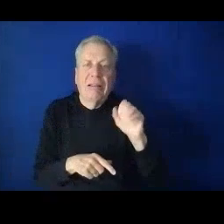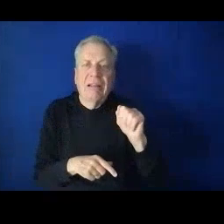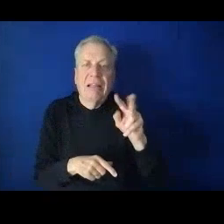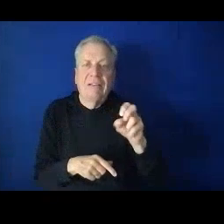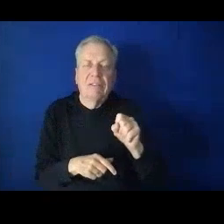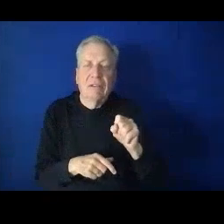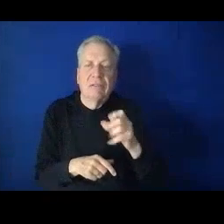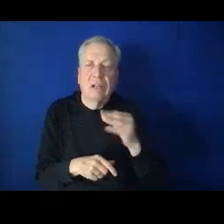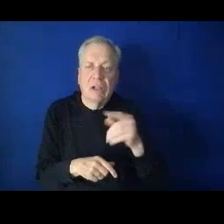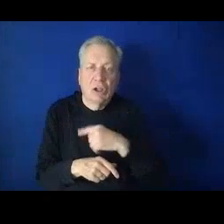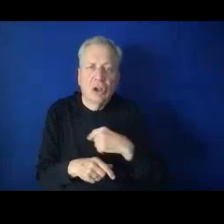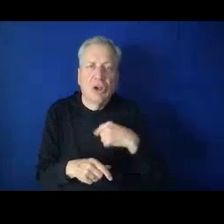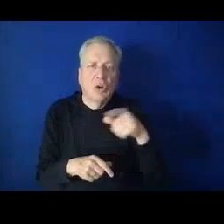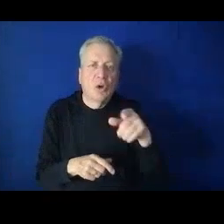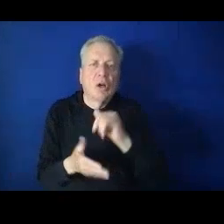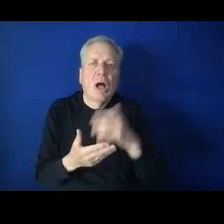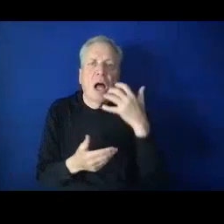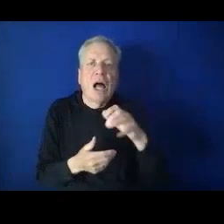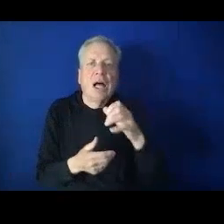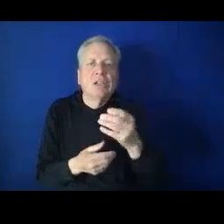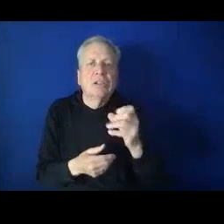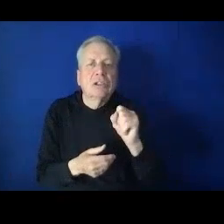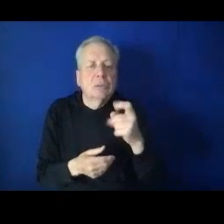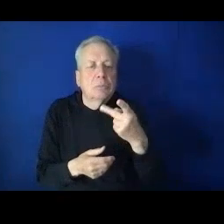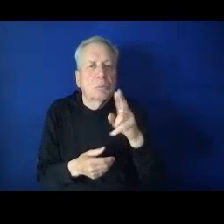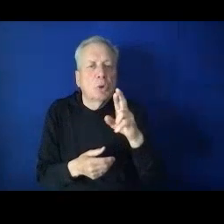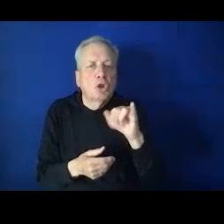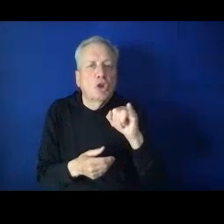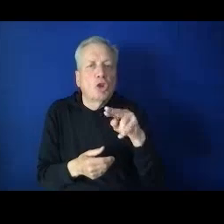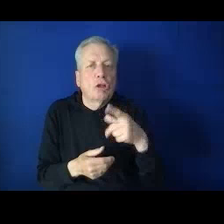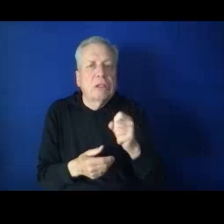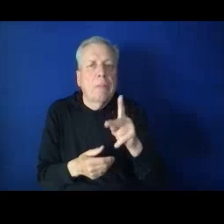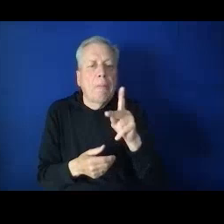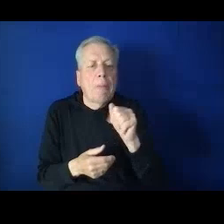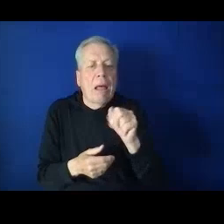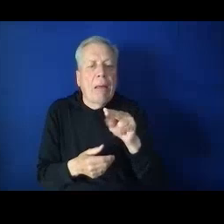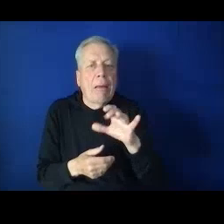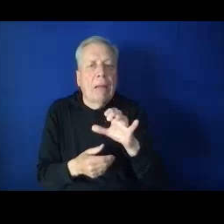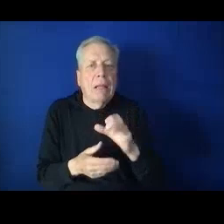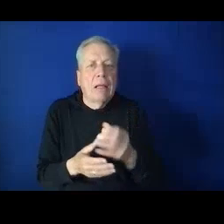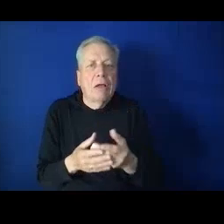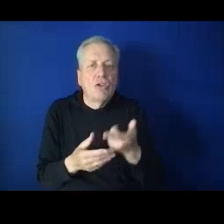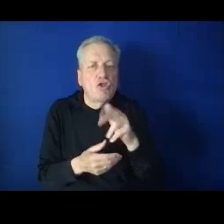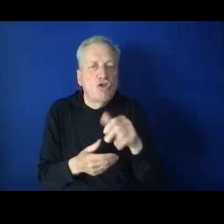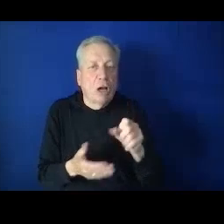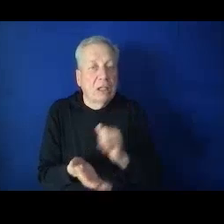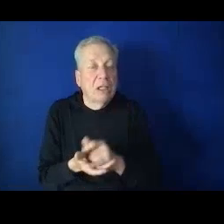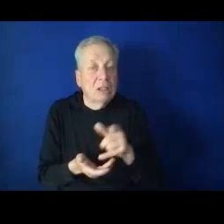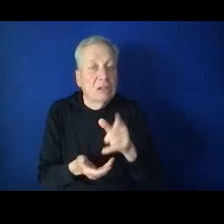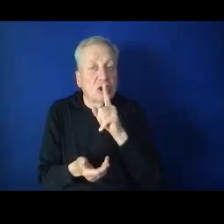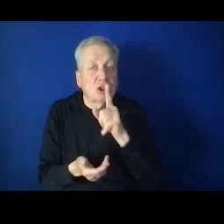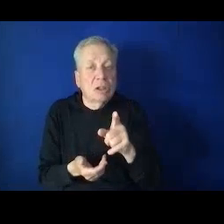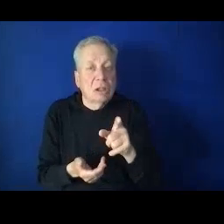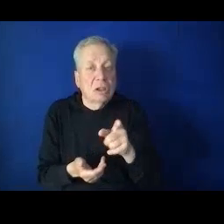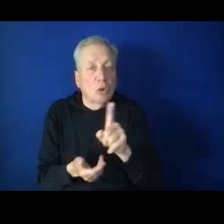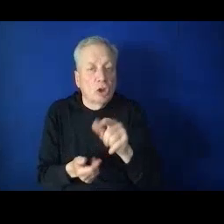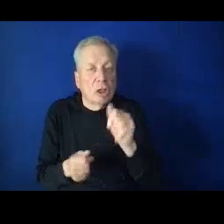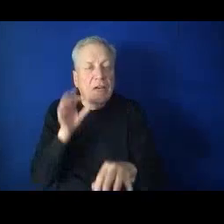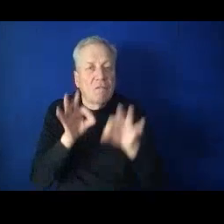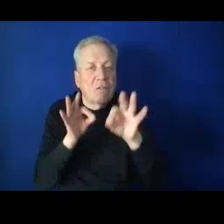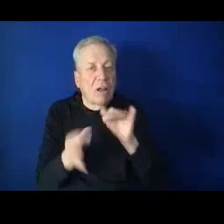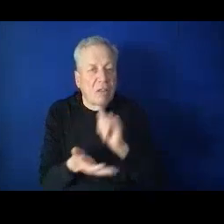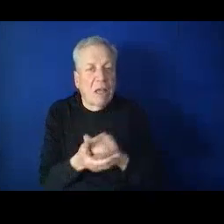We have hot springs panic grass as well that grows around the thermal areas, and it's really widespread. You can find it even